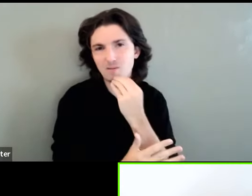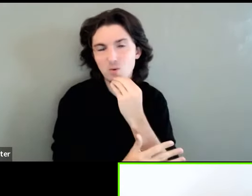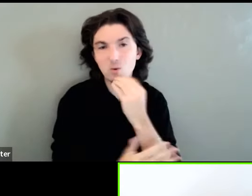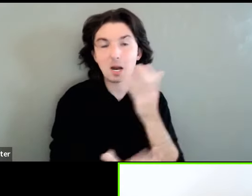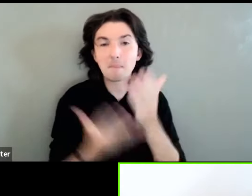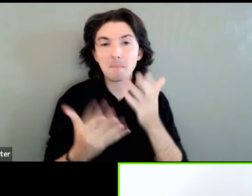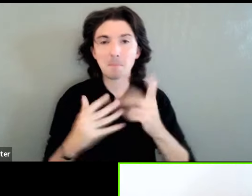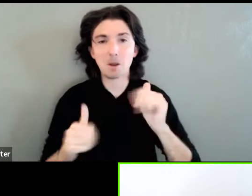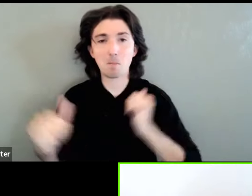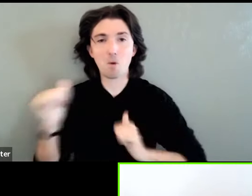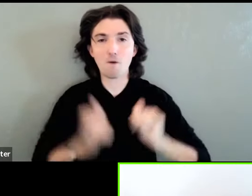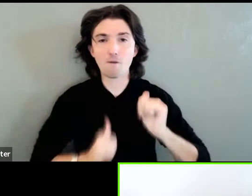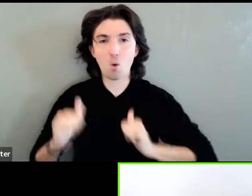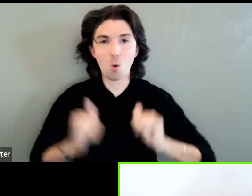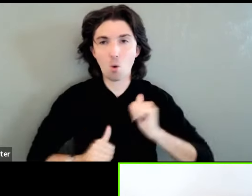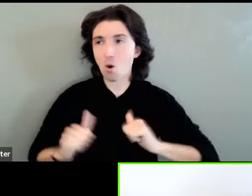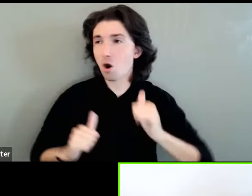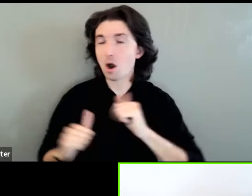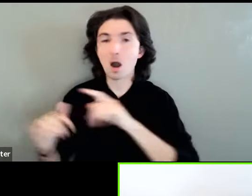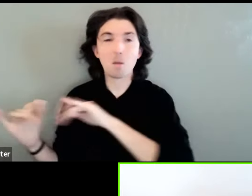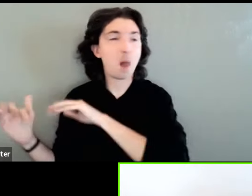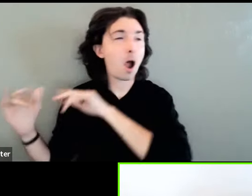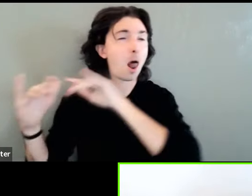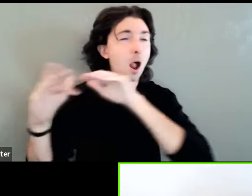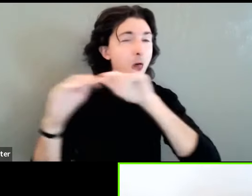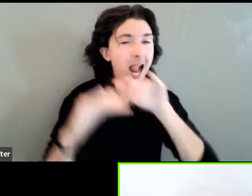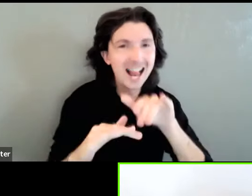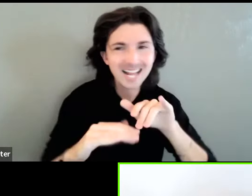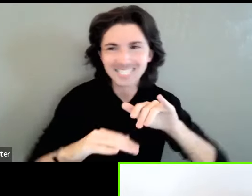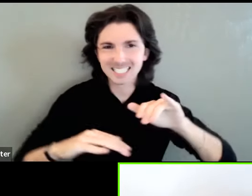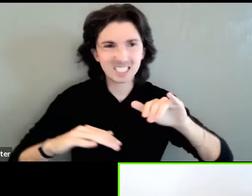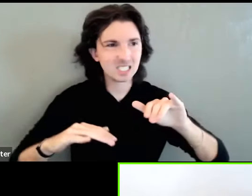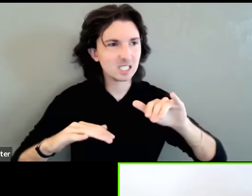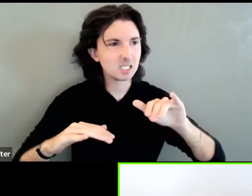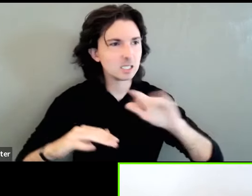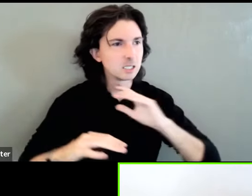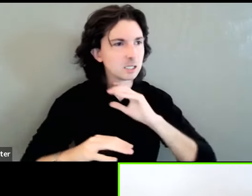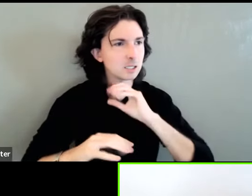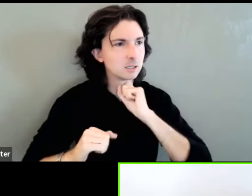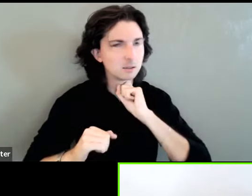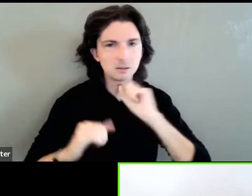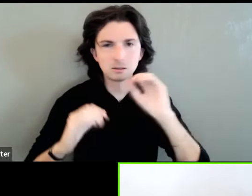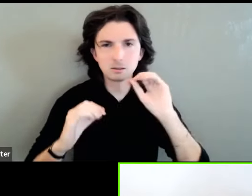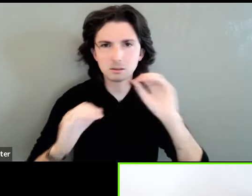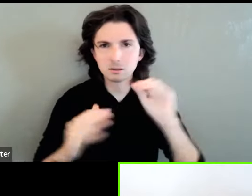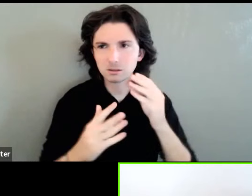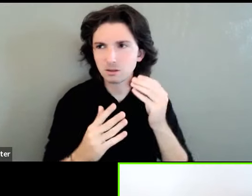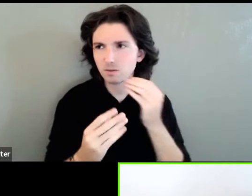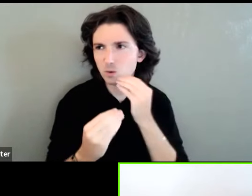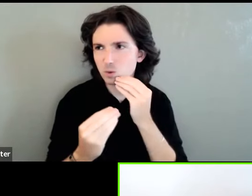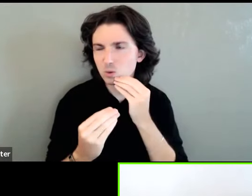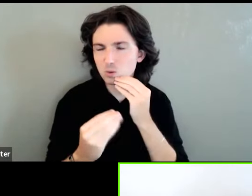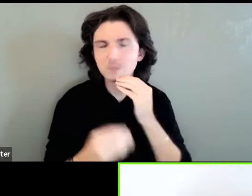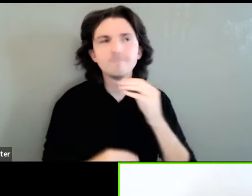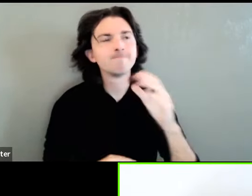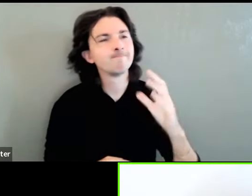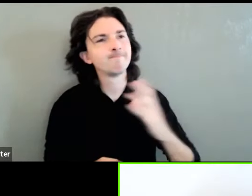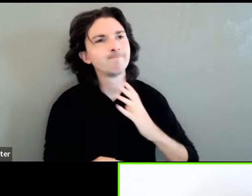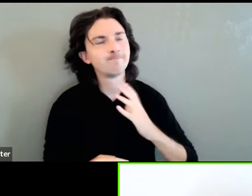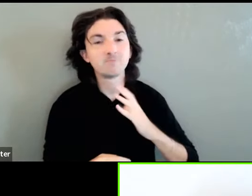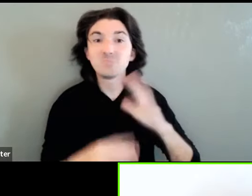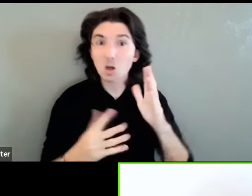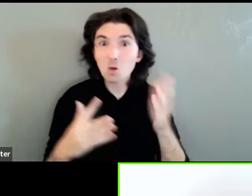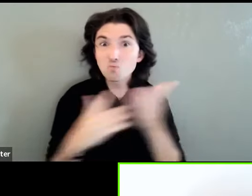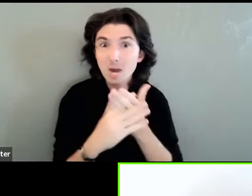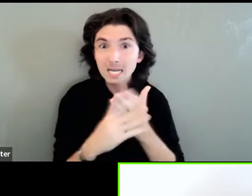diem situation. So again, if you get the appropriate break, that's really what the contract requires. But if you're having issues locating